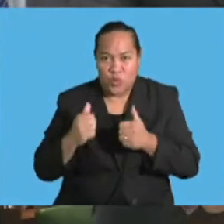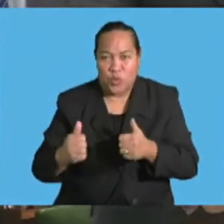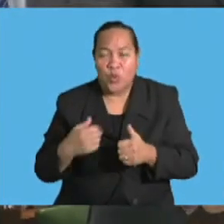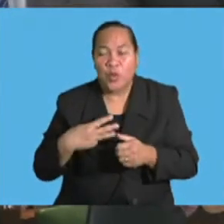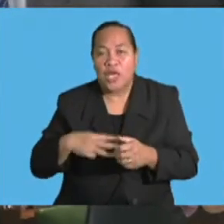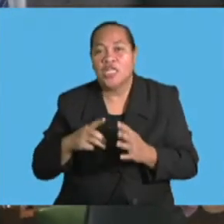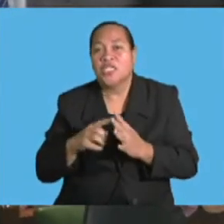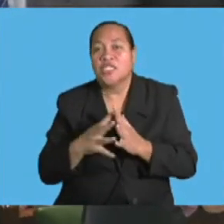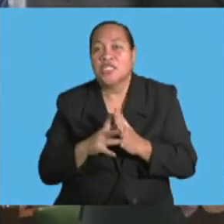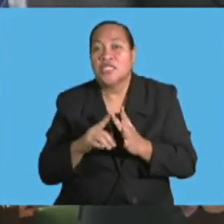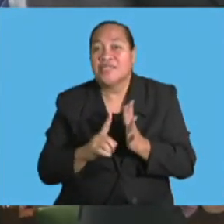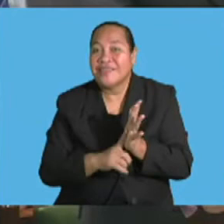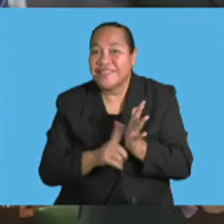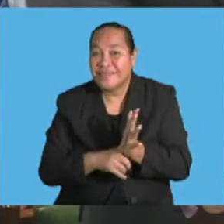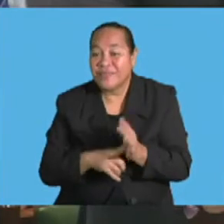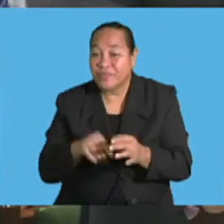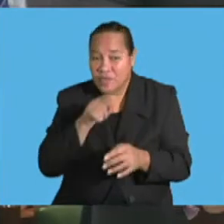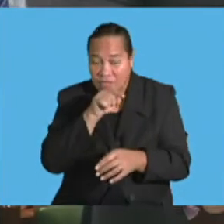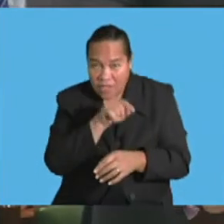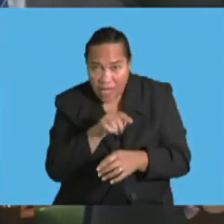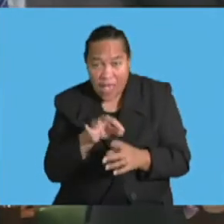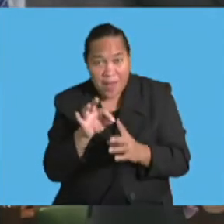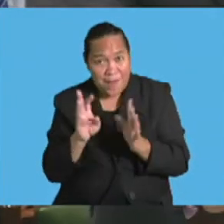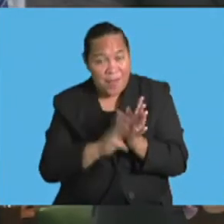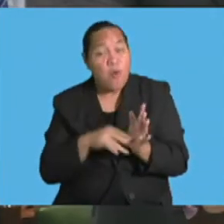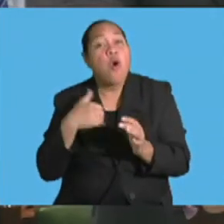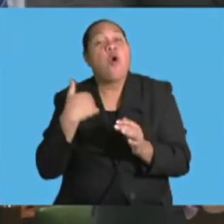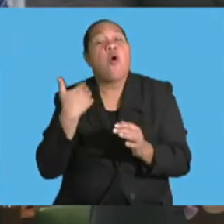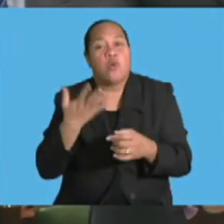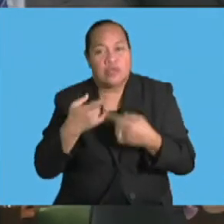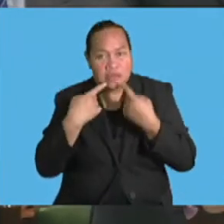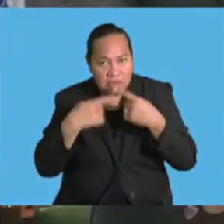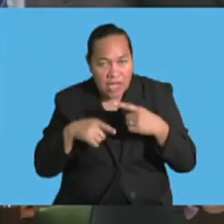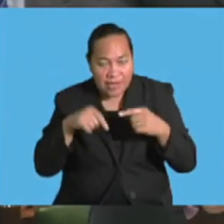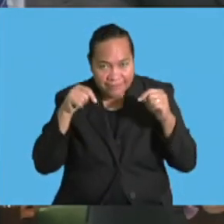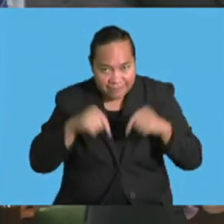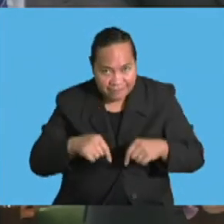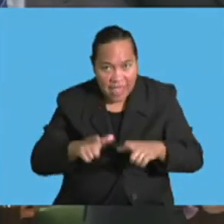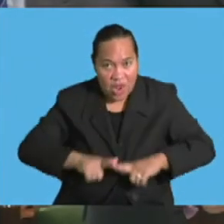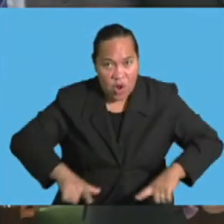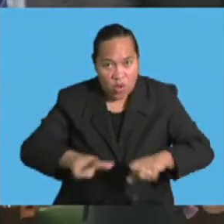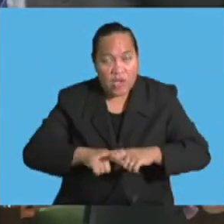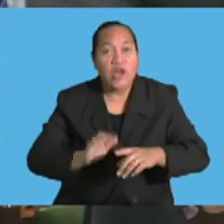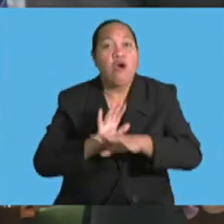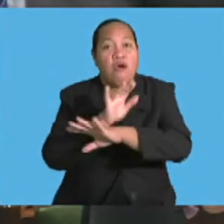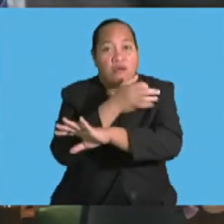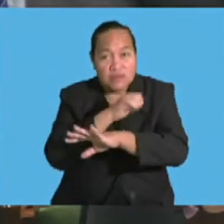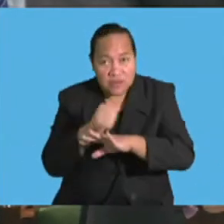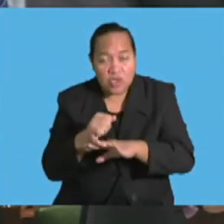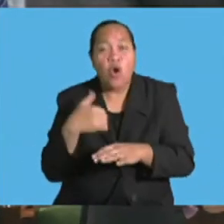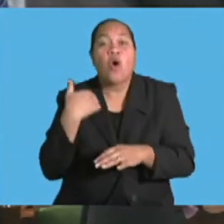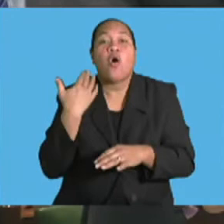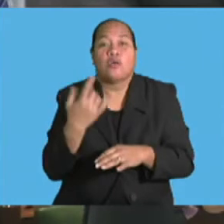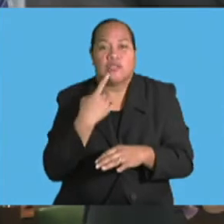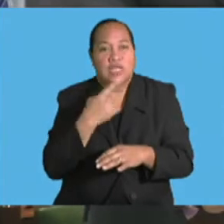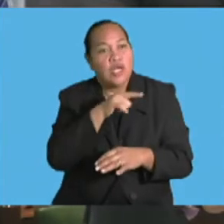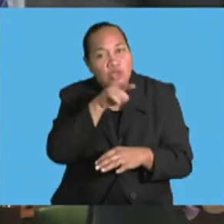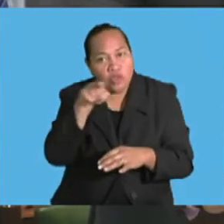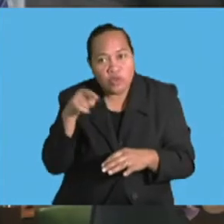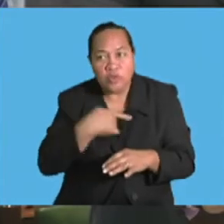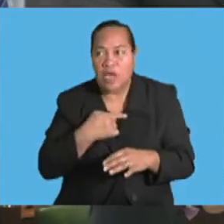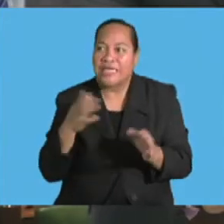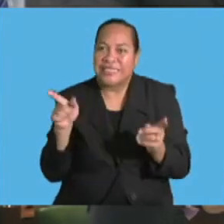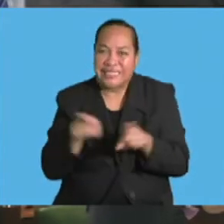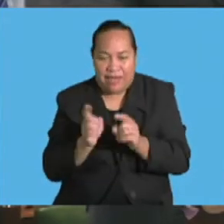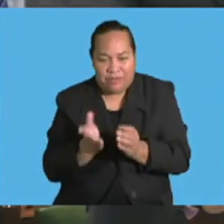is the principle the Honourable Prime Minister has always enunciated, both domestically and locally, that all of us are in the same drawer, the